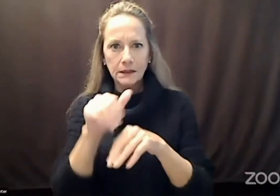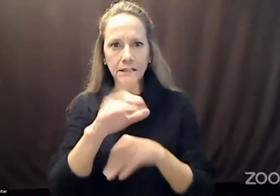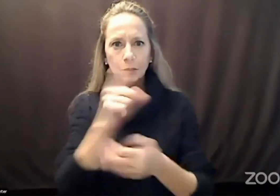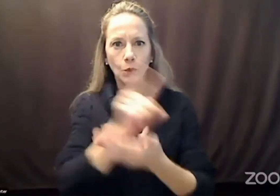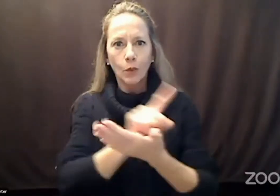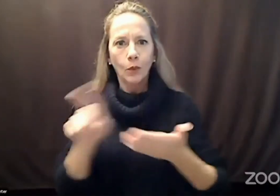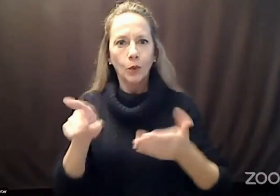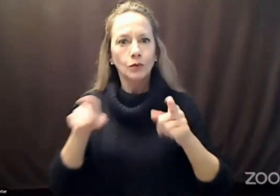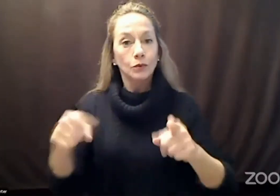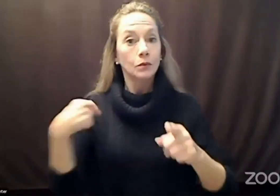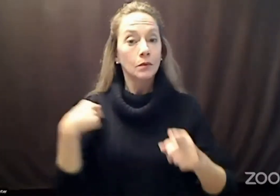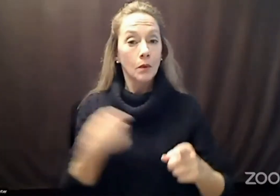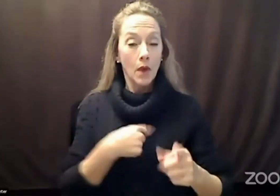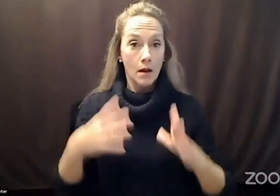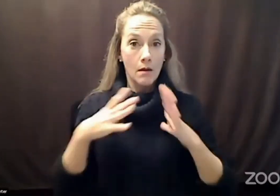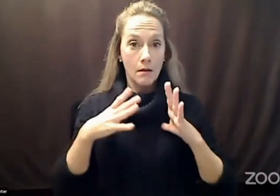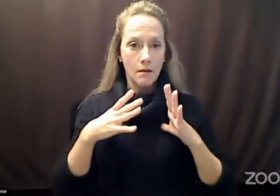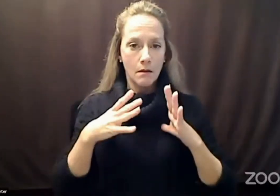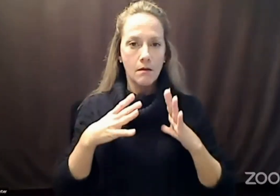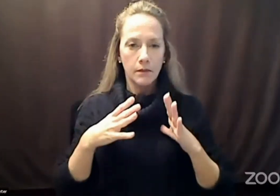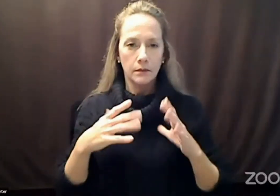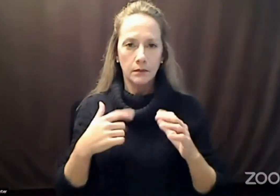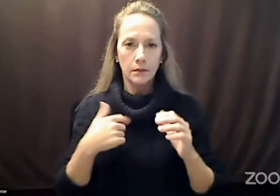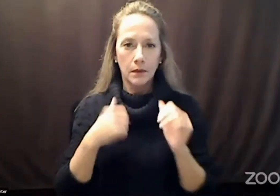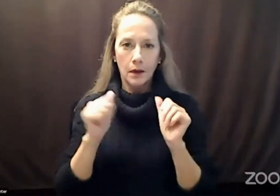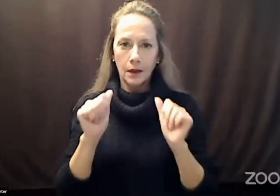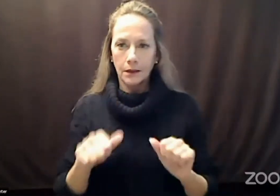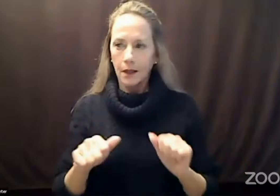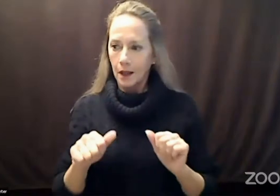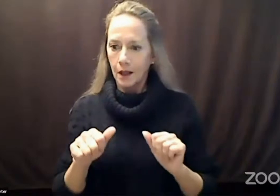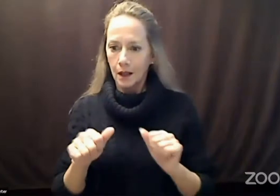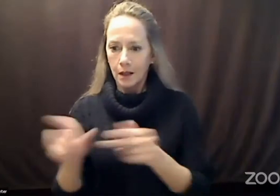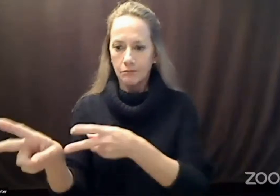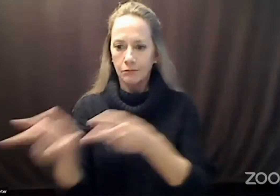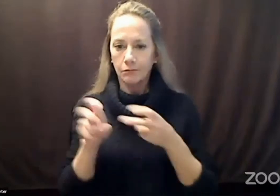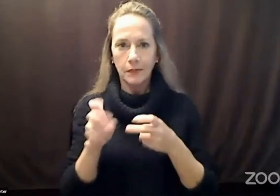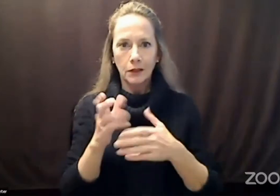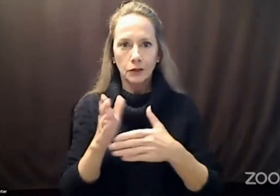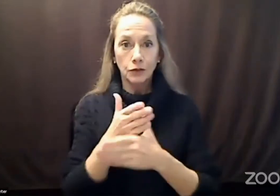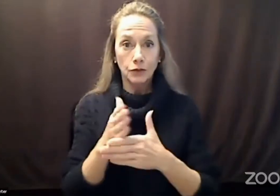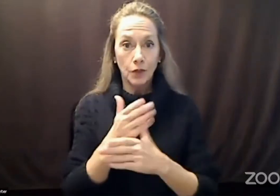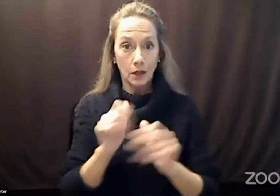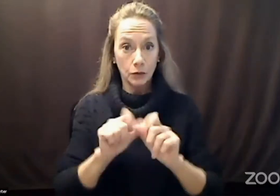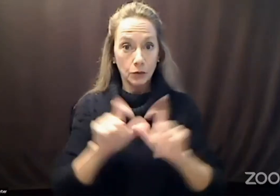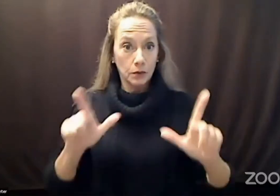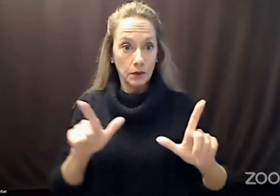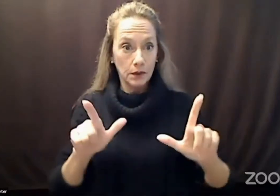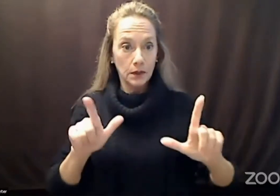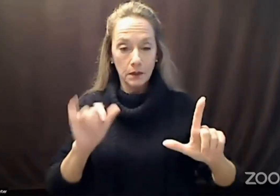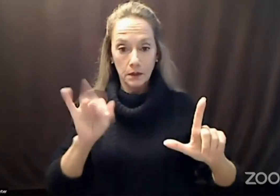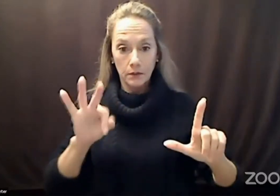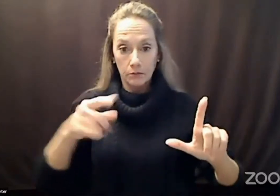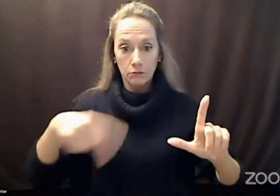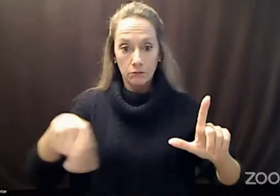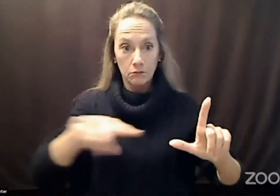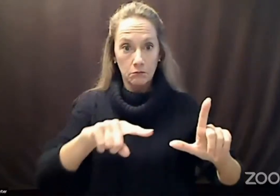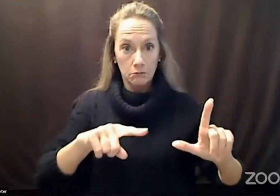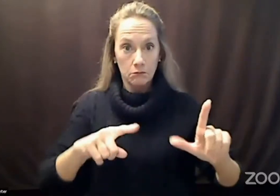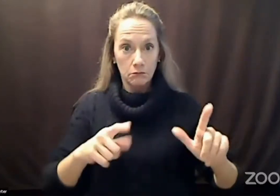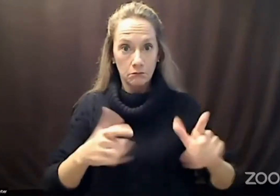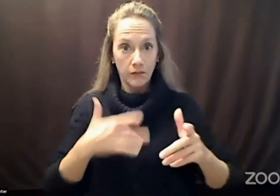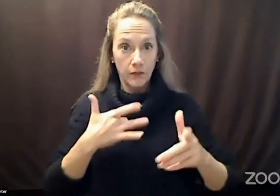I can potentially, could very easily share screen if that would be